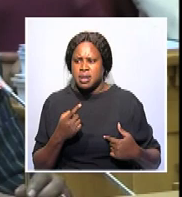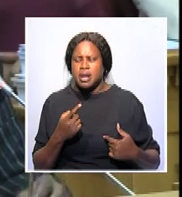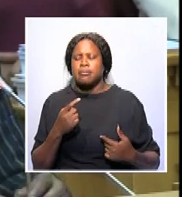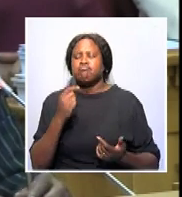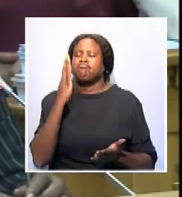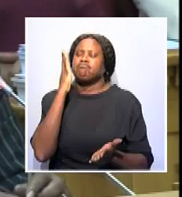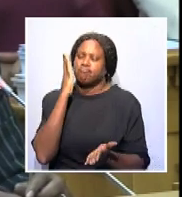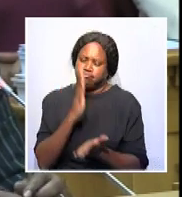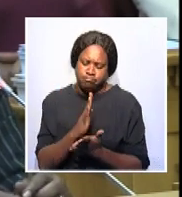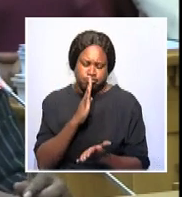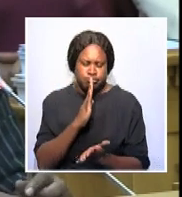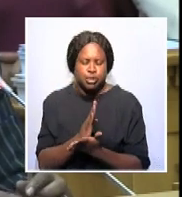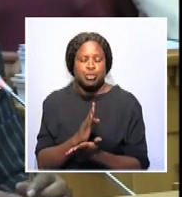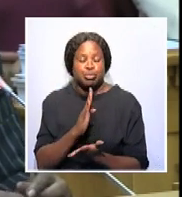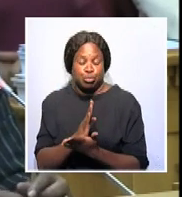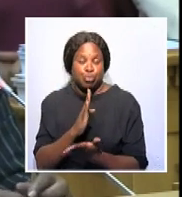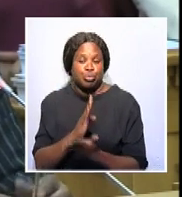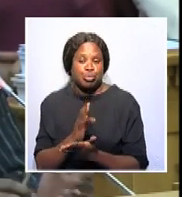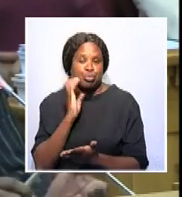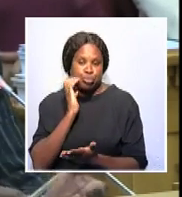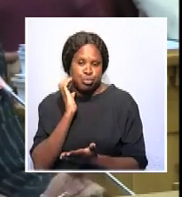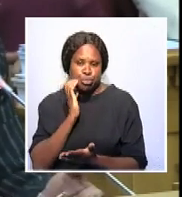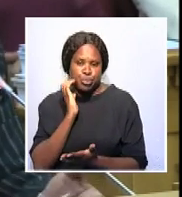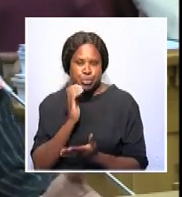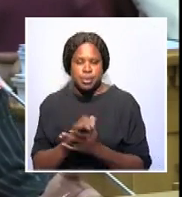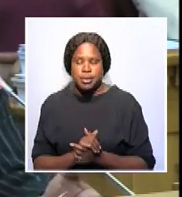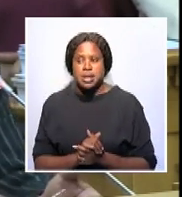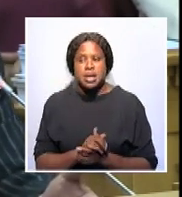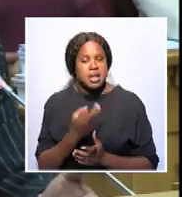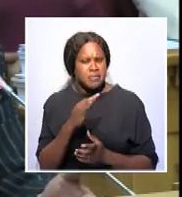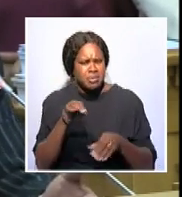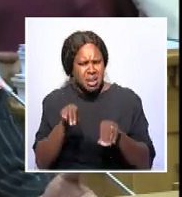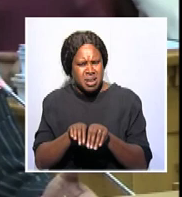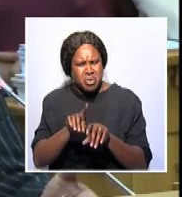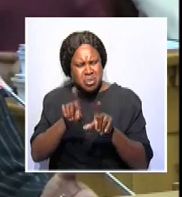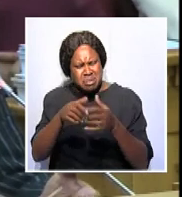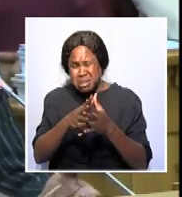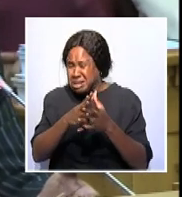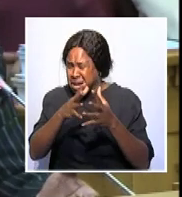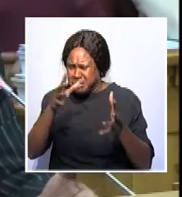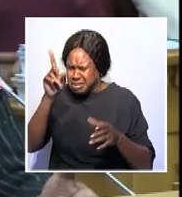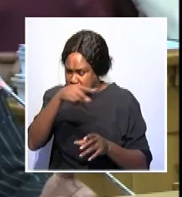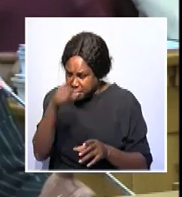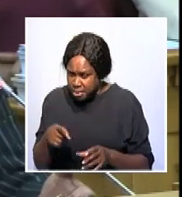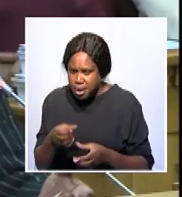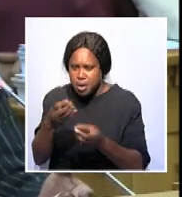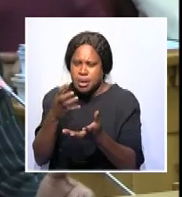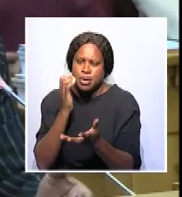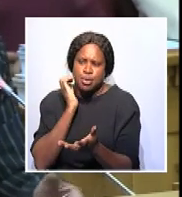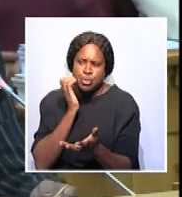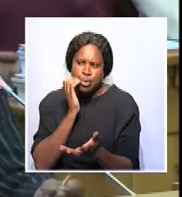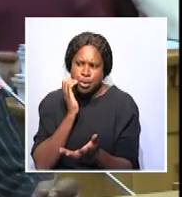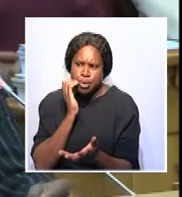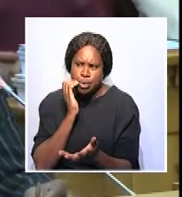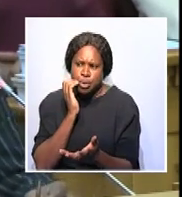genuine apology. If you therefore did something wrong, drastically wrong, you apologize, do